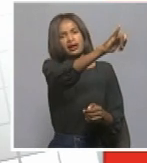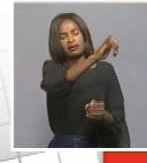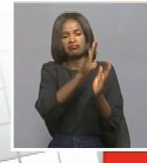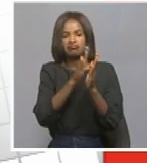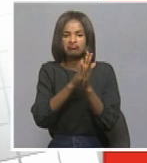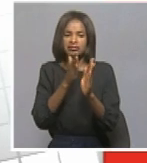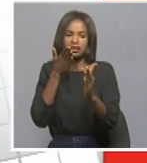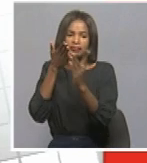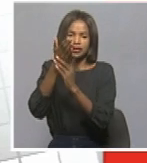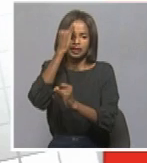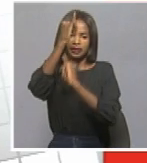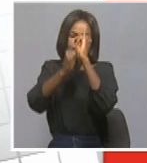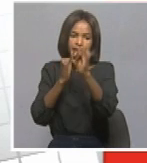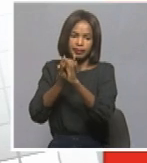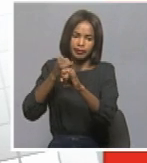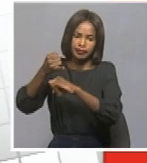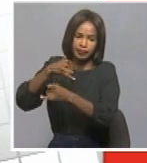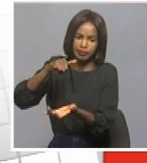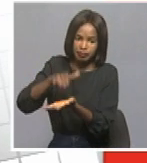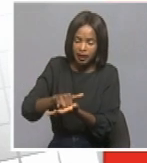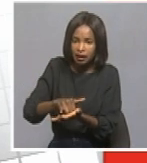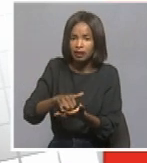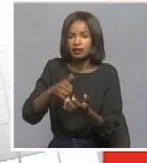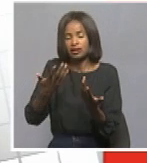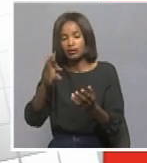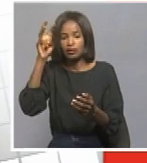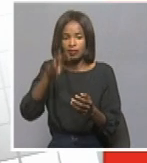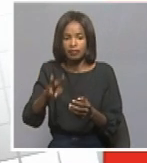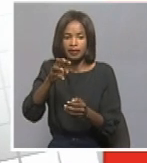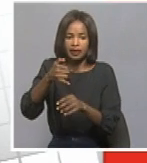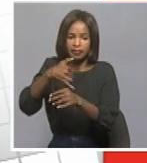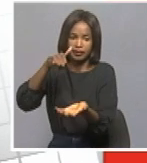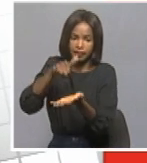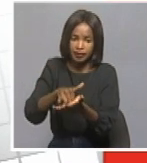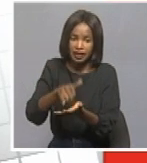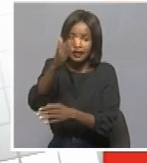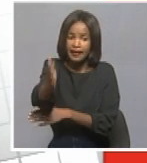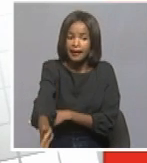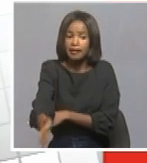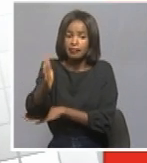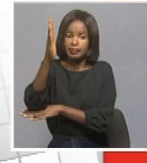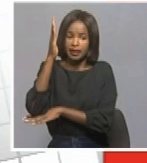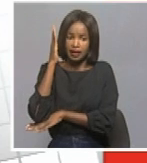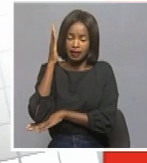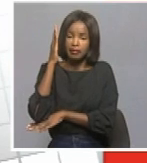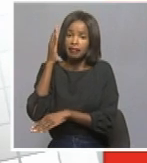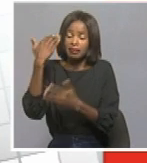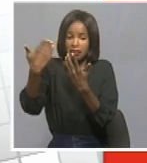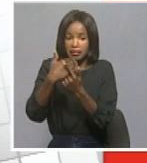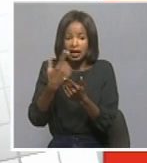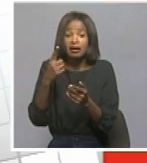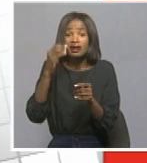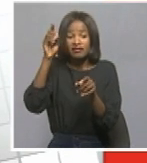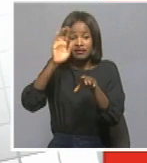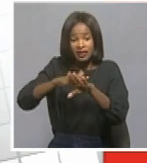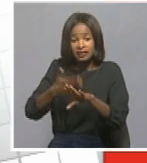airports. You may be coming at one of the borders and the problem might not be on the Namibian side. I know that South